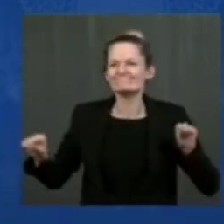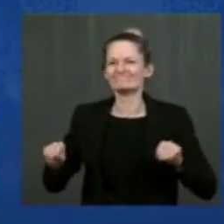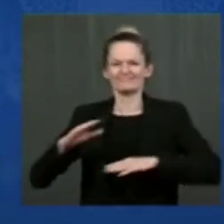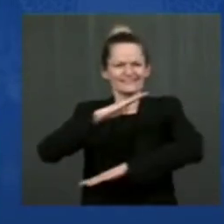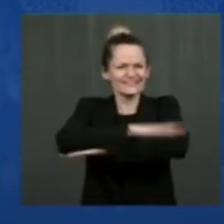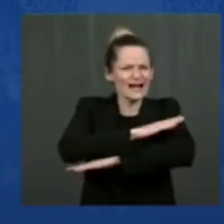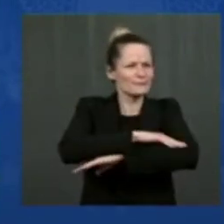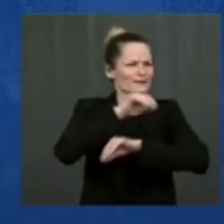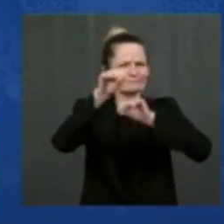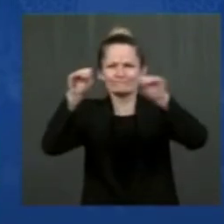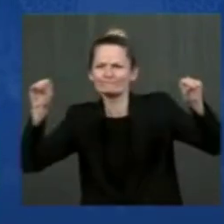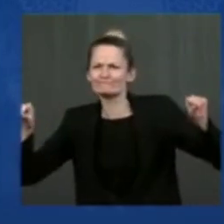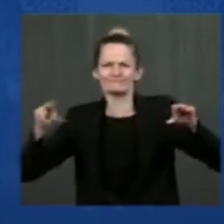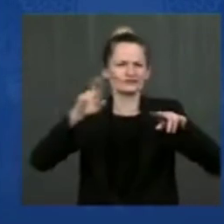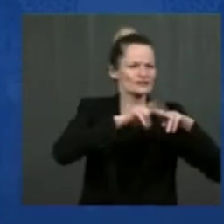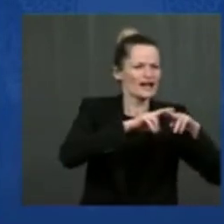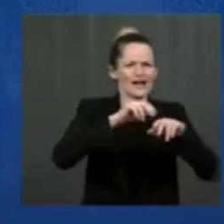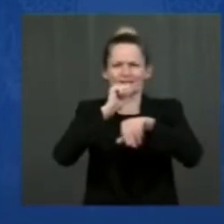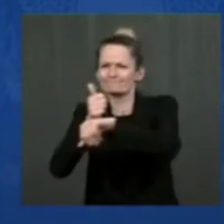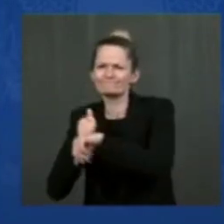are.